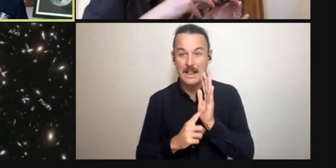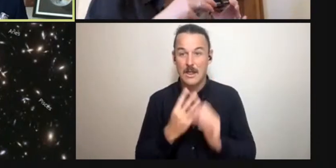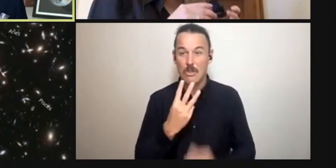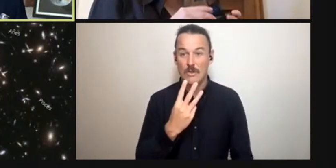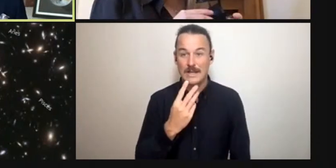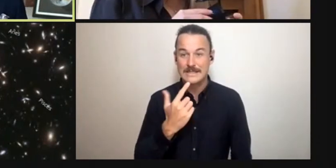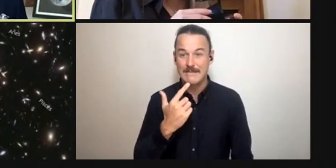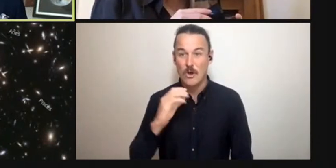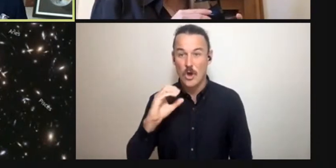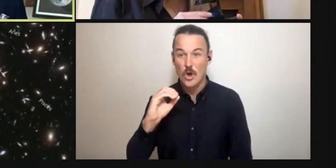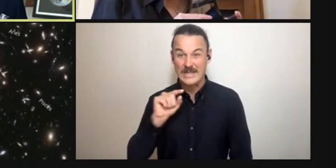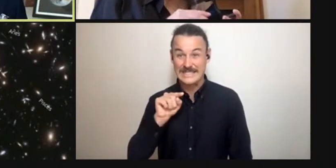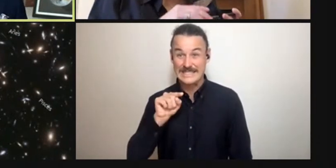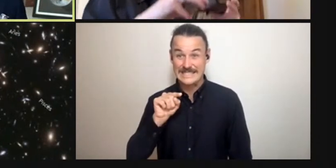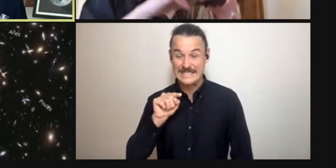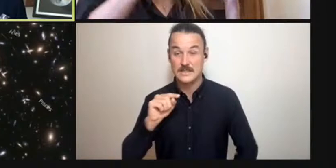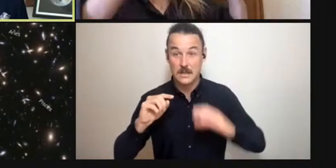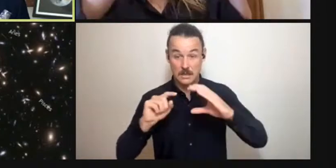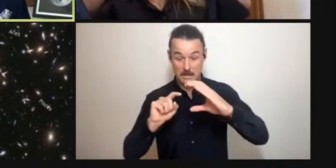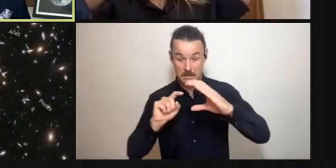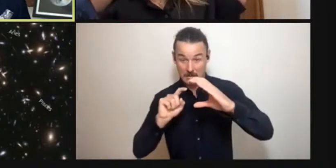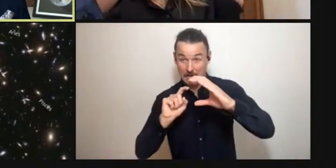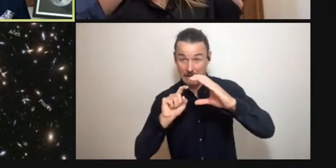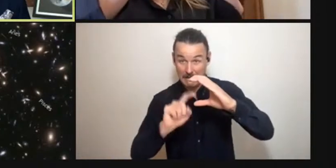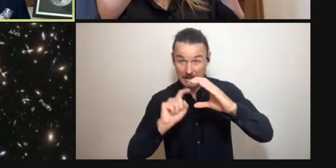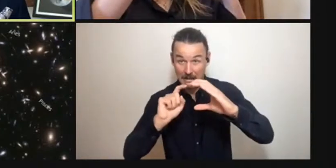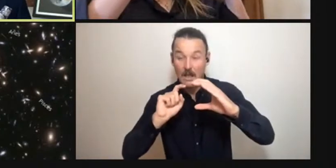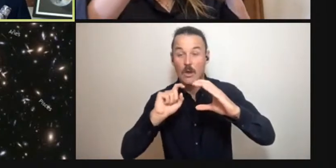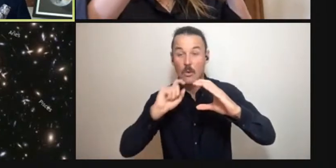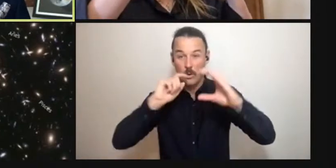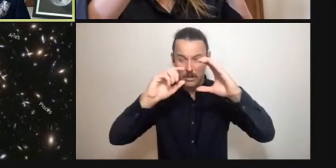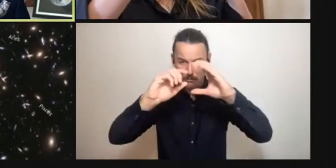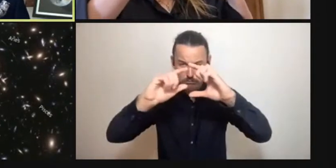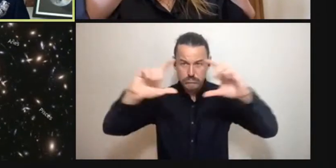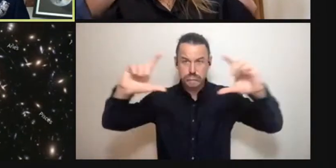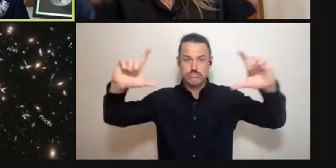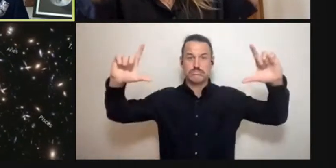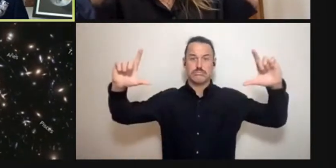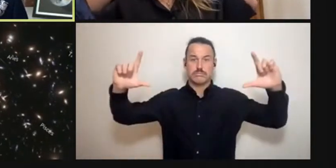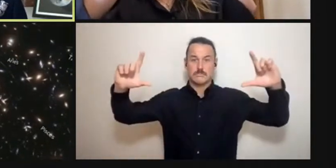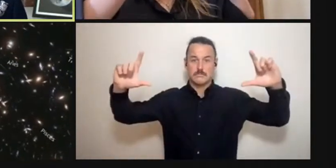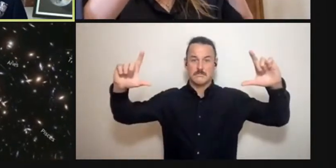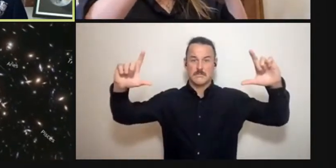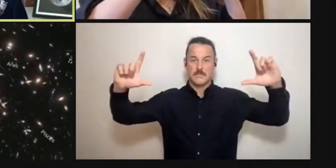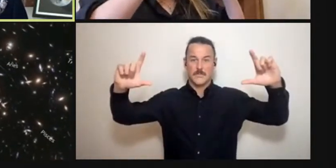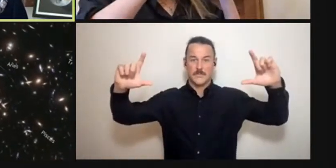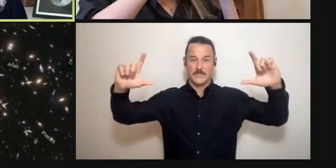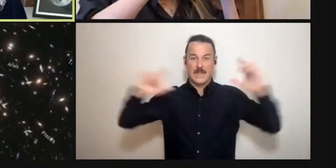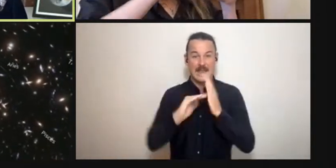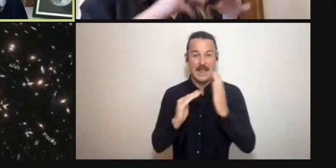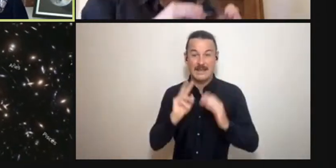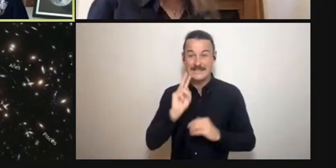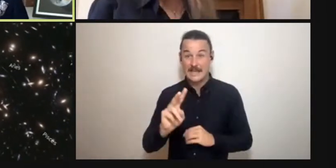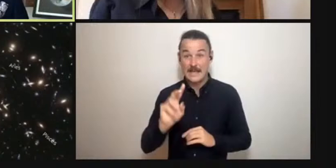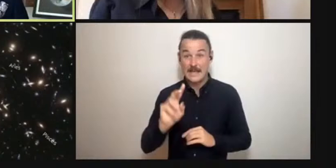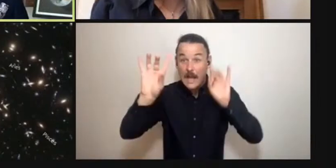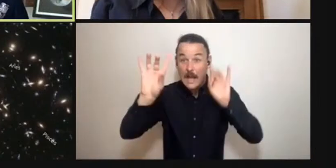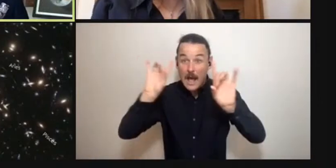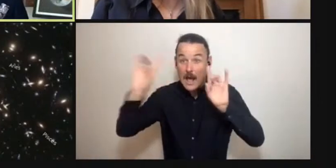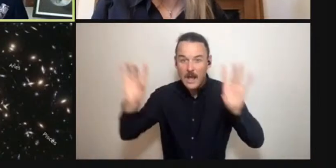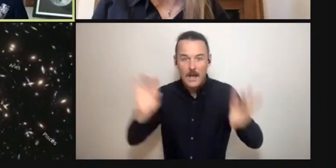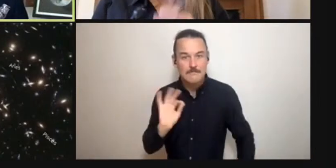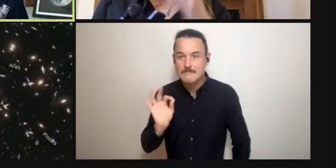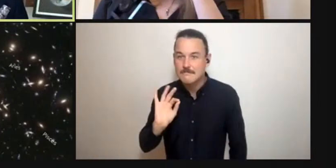picture, and that picture is now of not stars, but a cluster